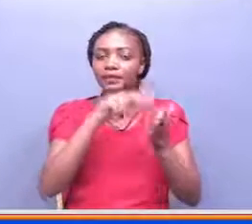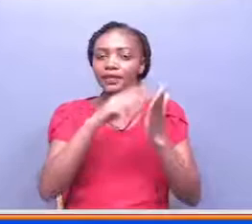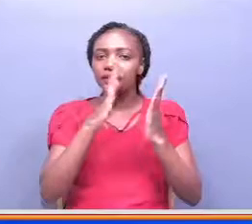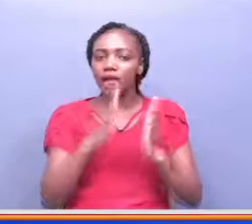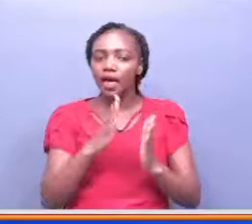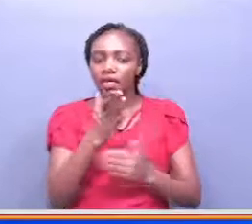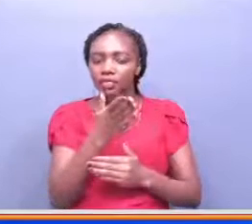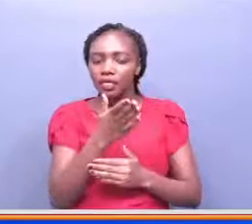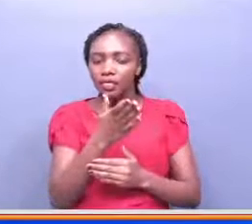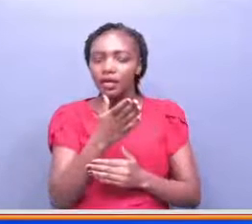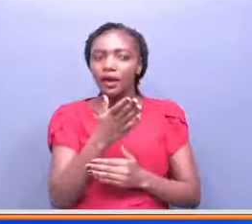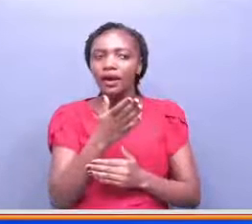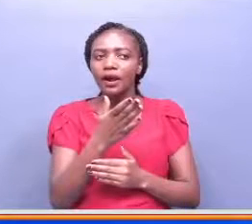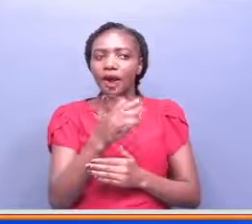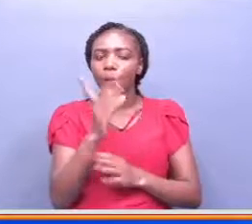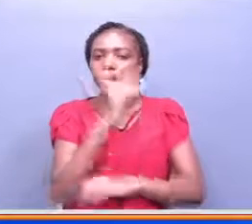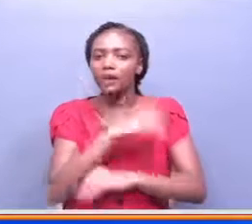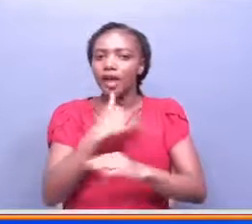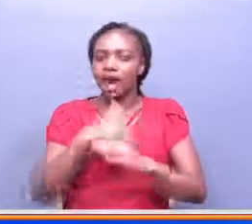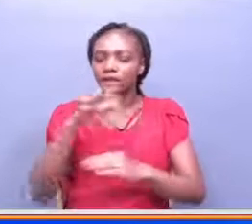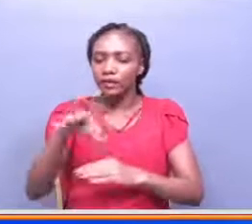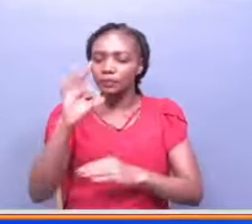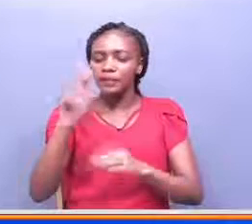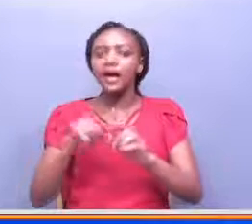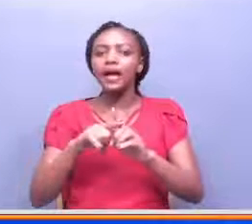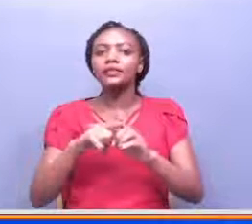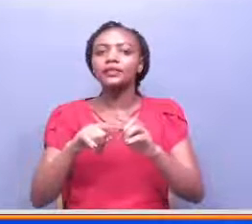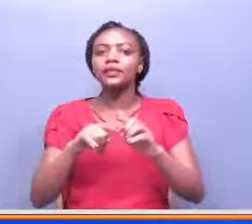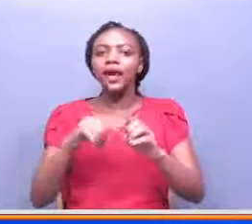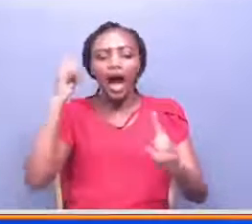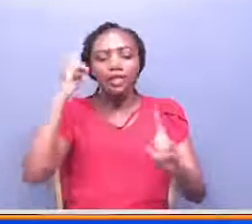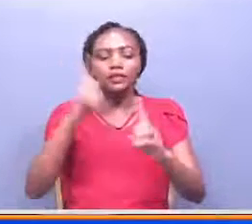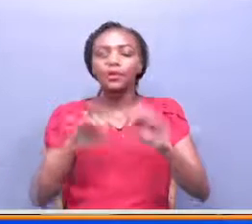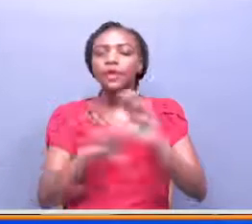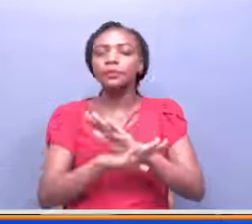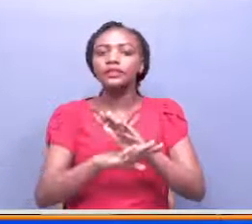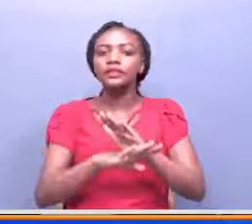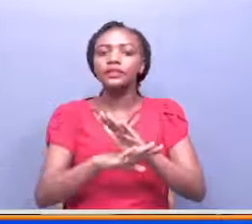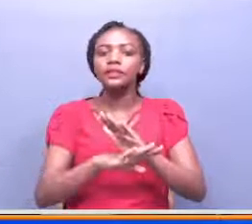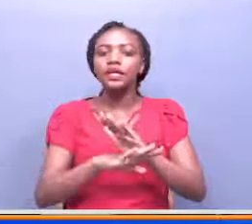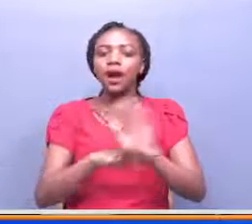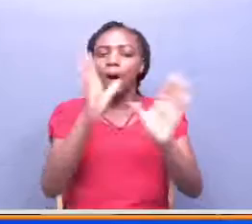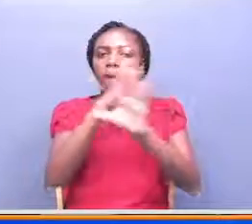day after declaring her his deputy. Take a look.